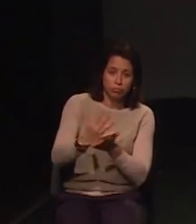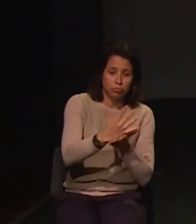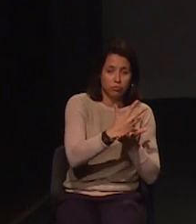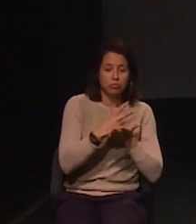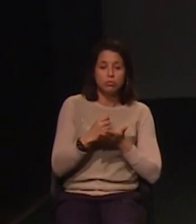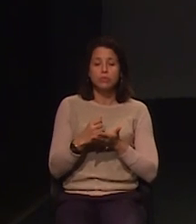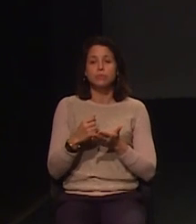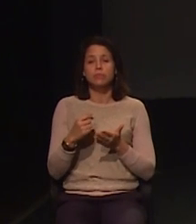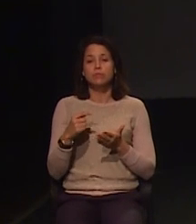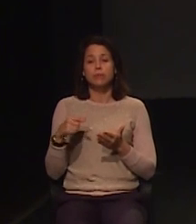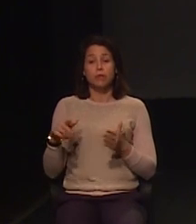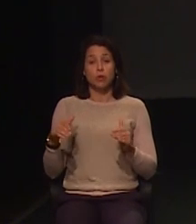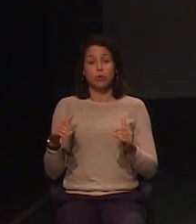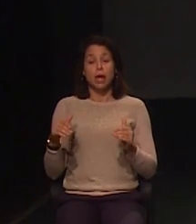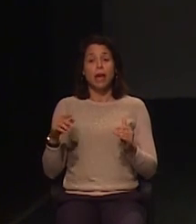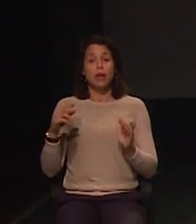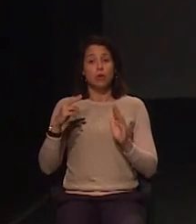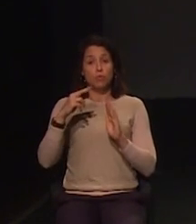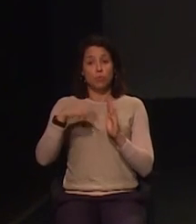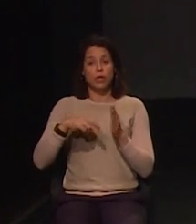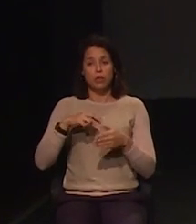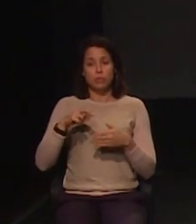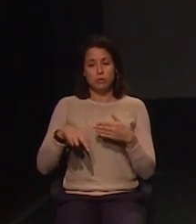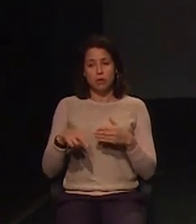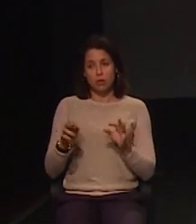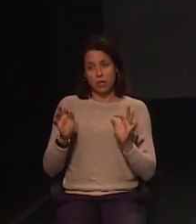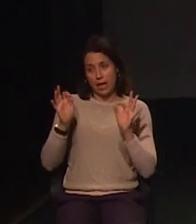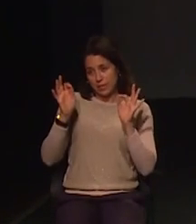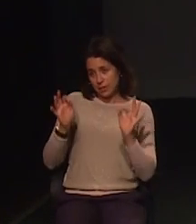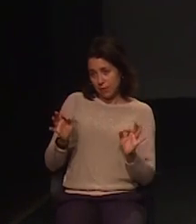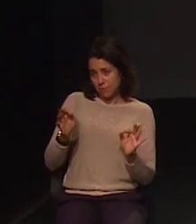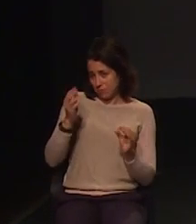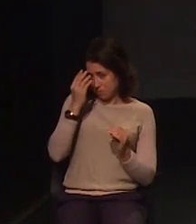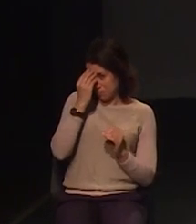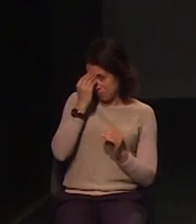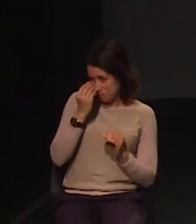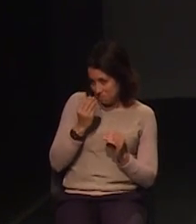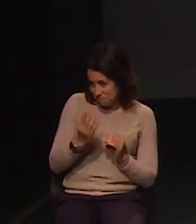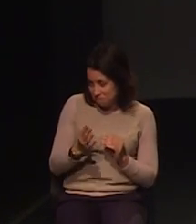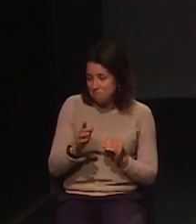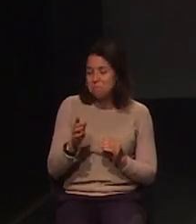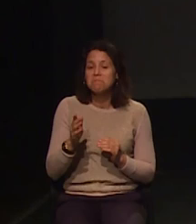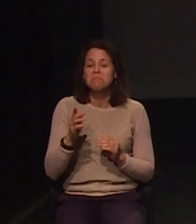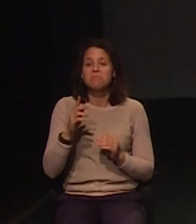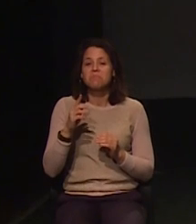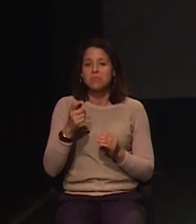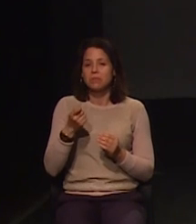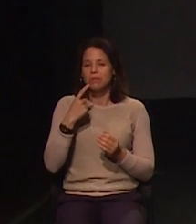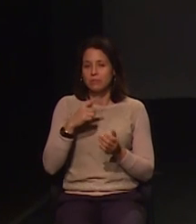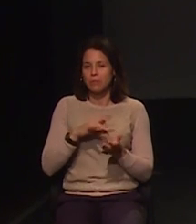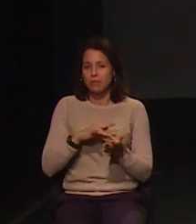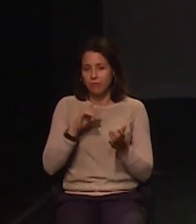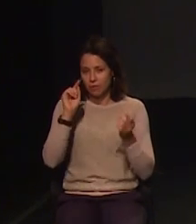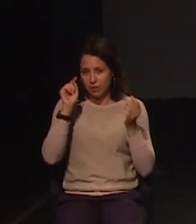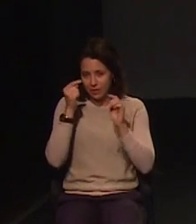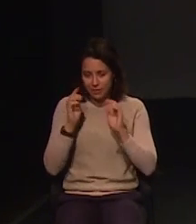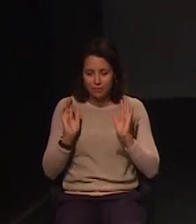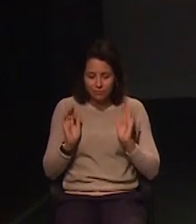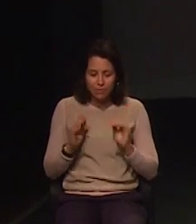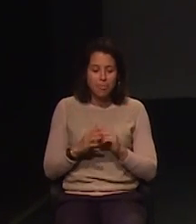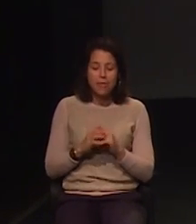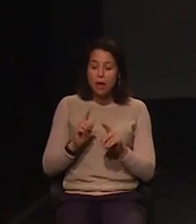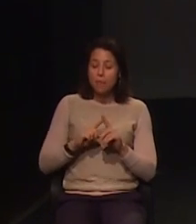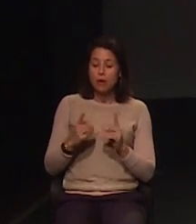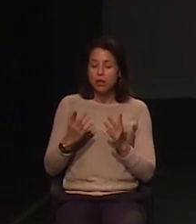know, take an aspirin before. But it's an art museum staff demographic